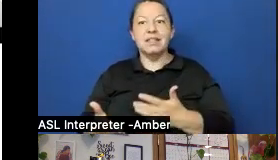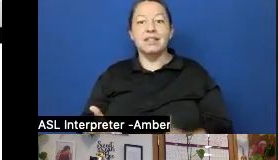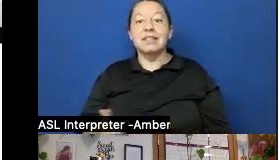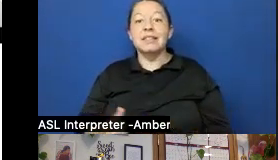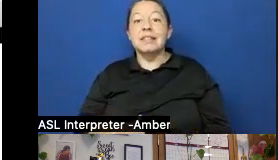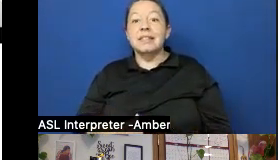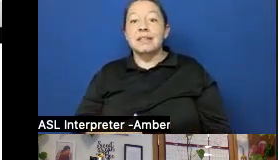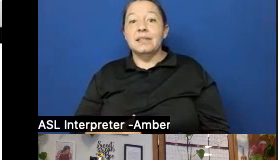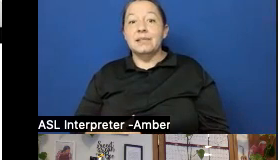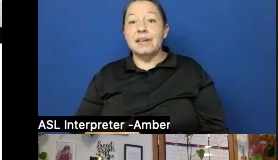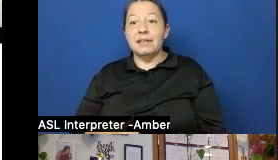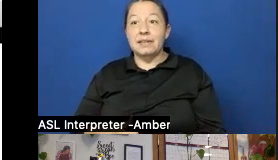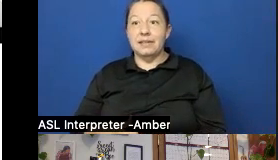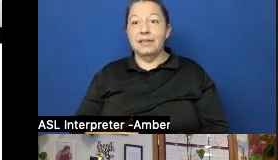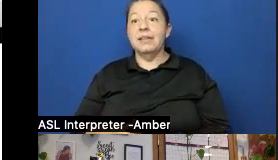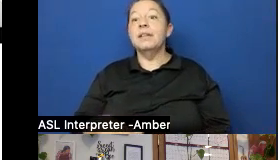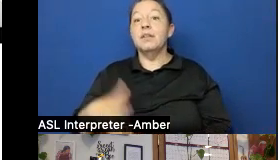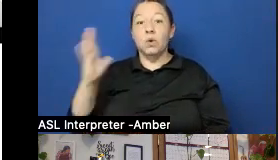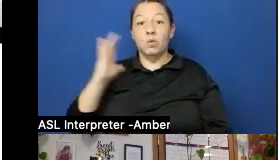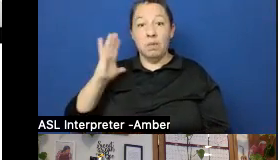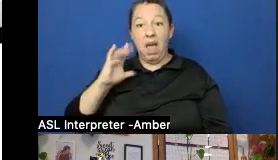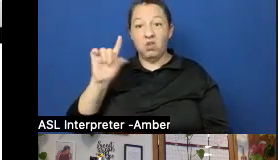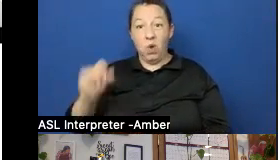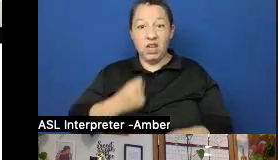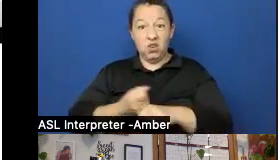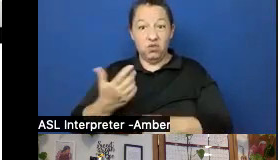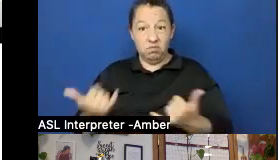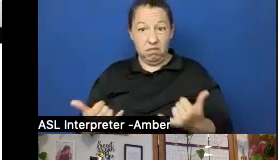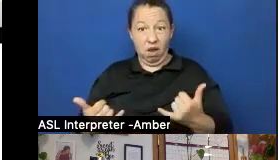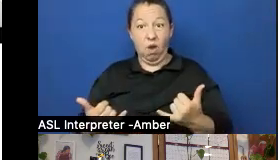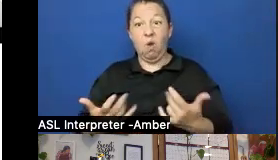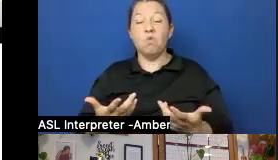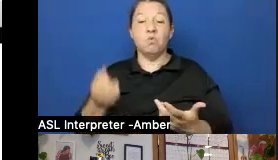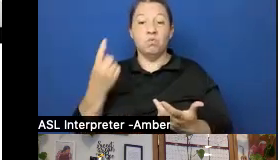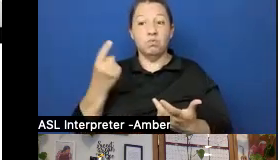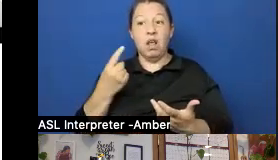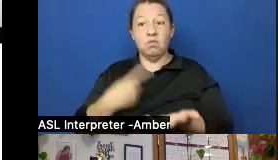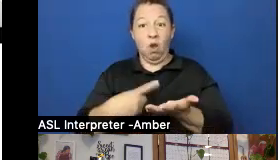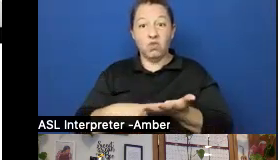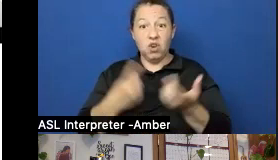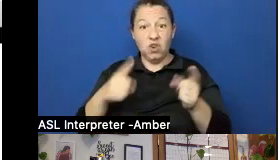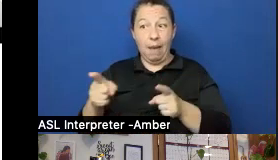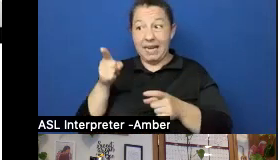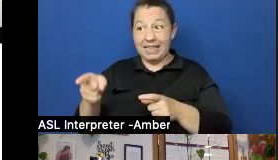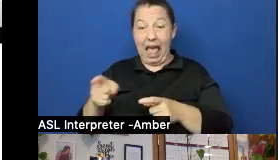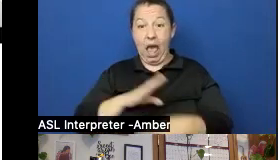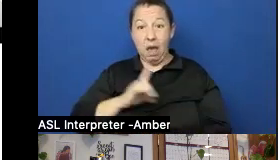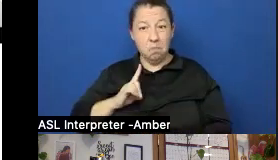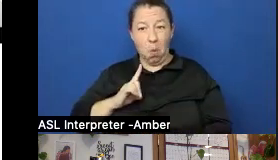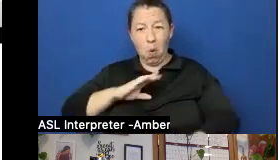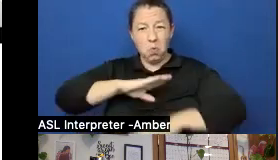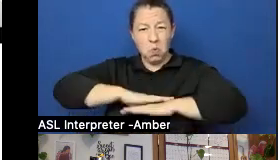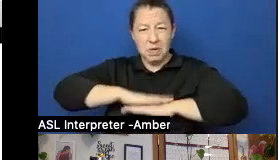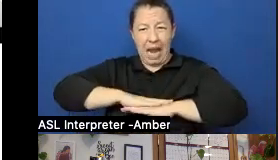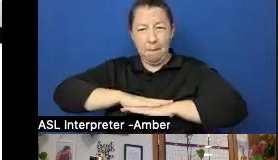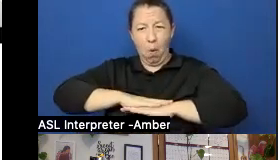and this is way back in the days, this is 20 years ago now, but the conversation at that boardroom table to hash out, what are we doing wrong? How